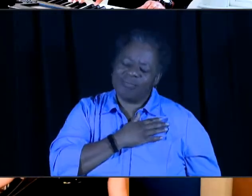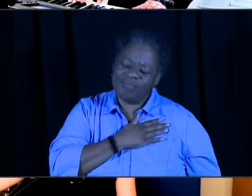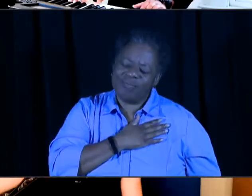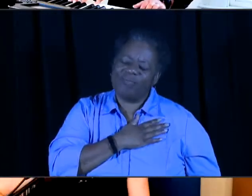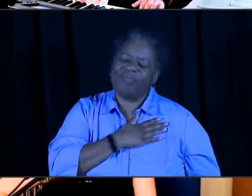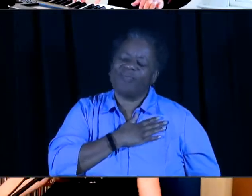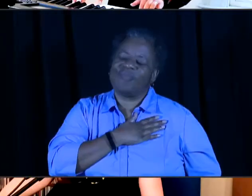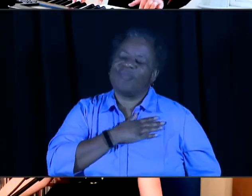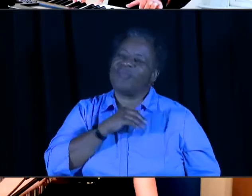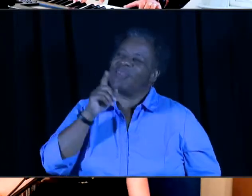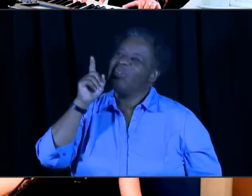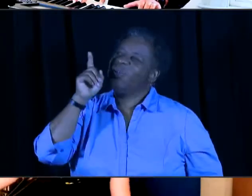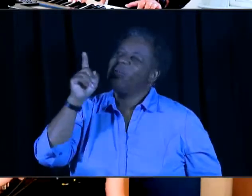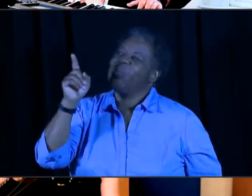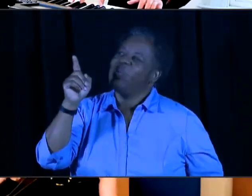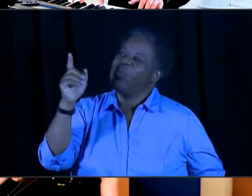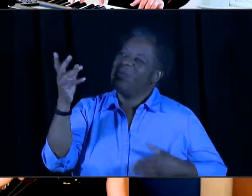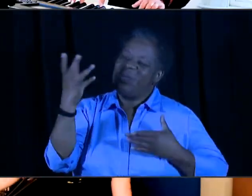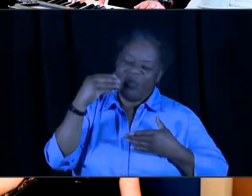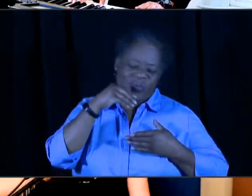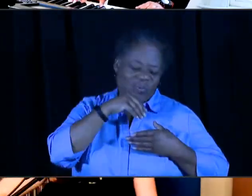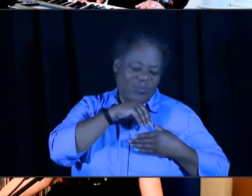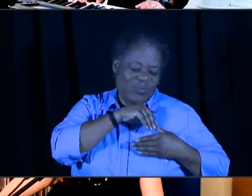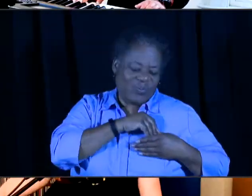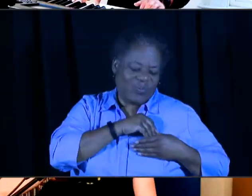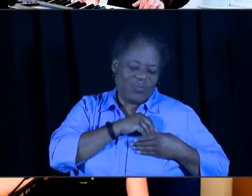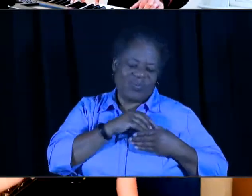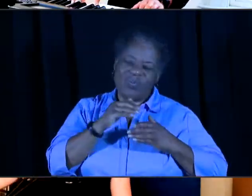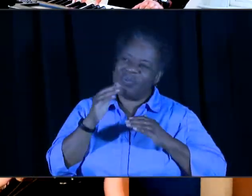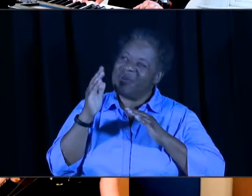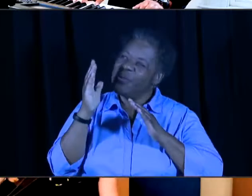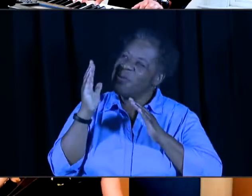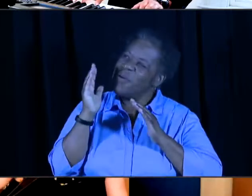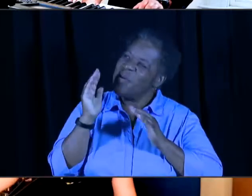The hope in my heart.